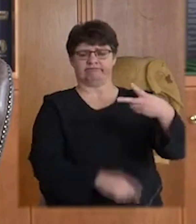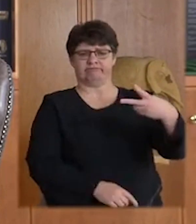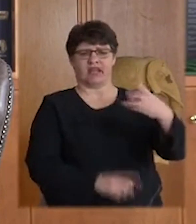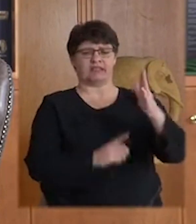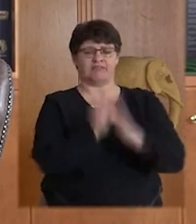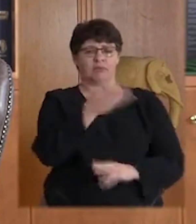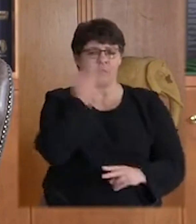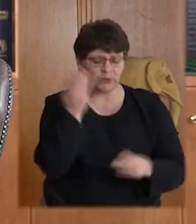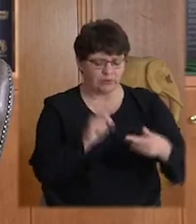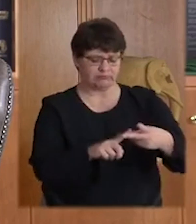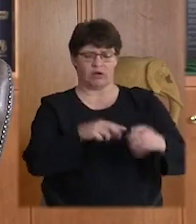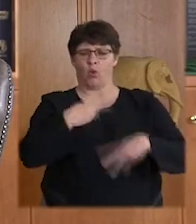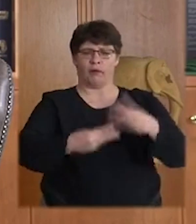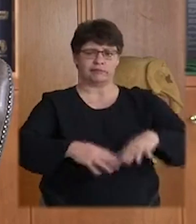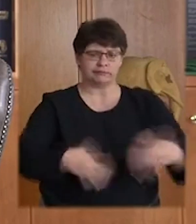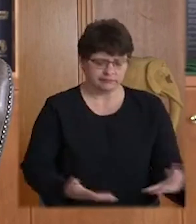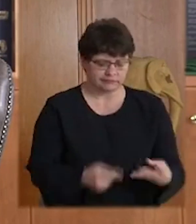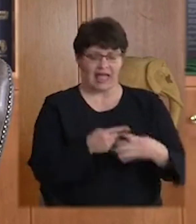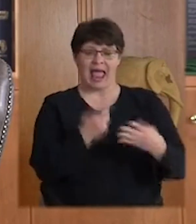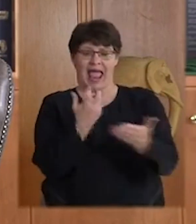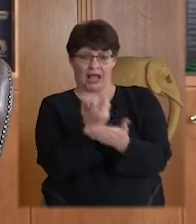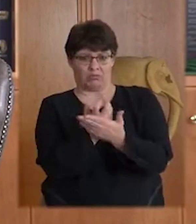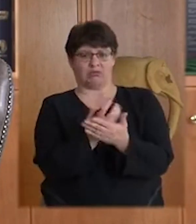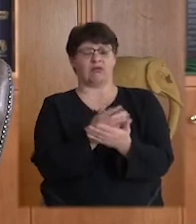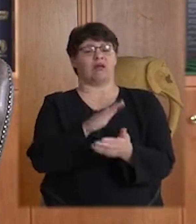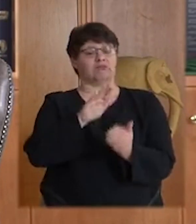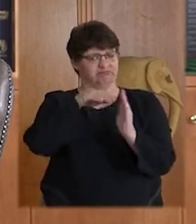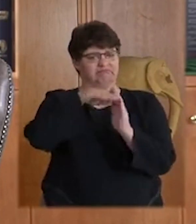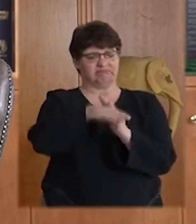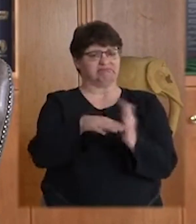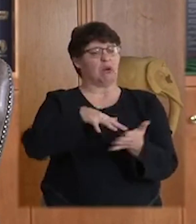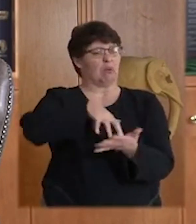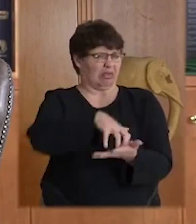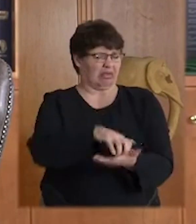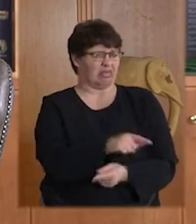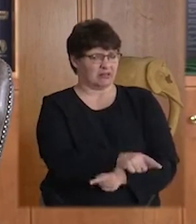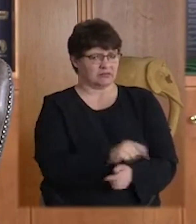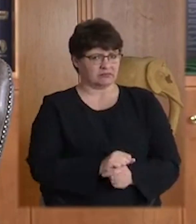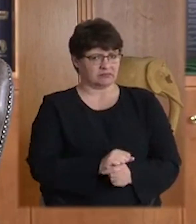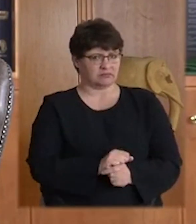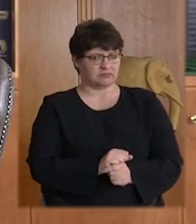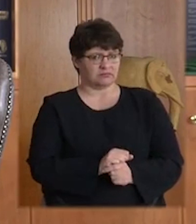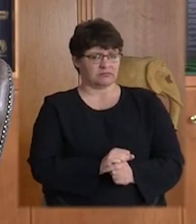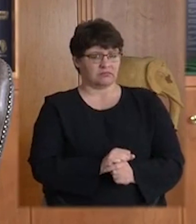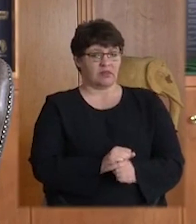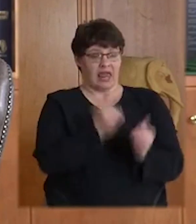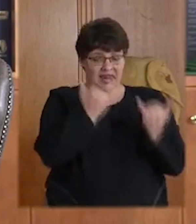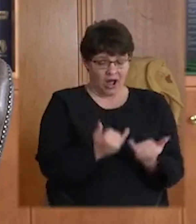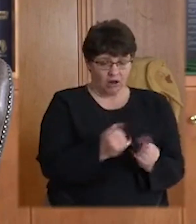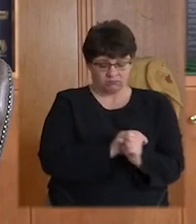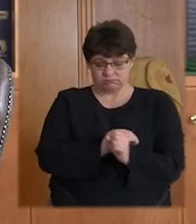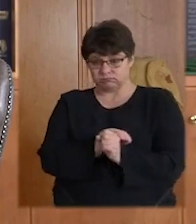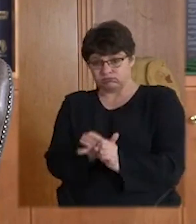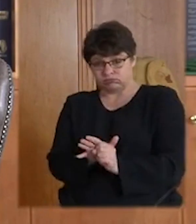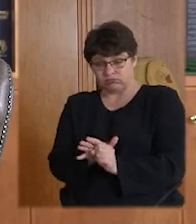underdevelopment, unemployment, and a weak economy. This pandemic could set these